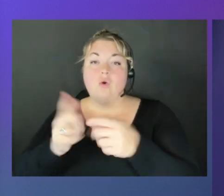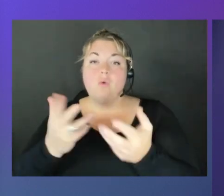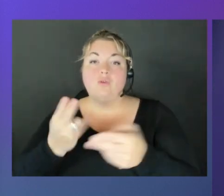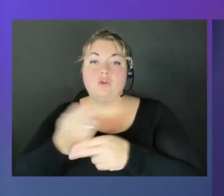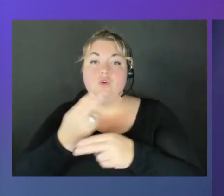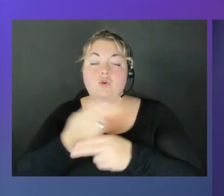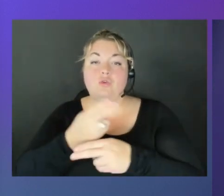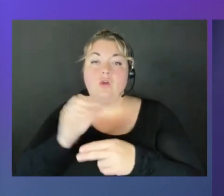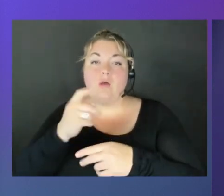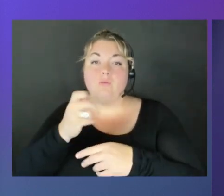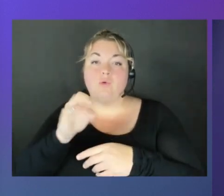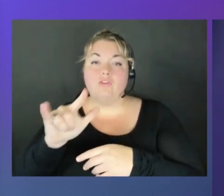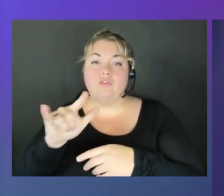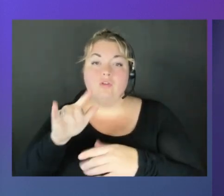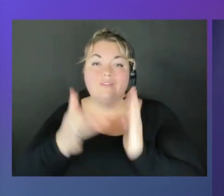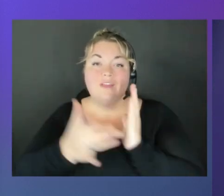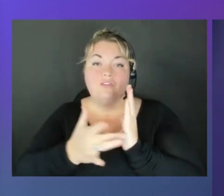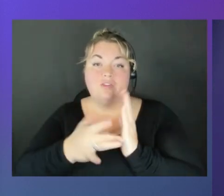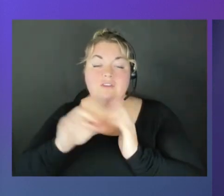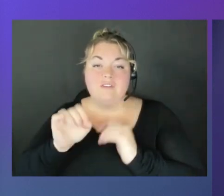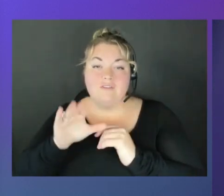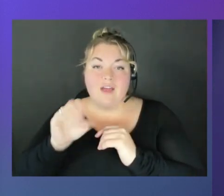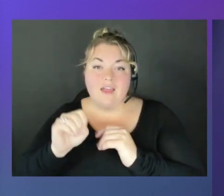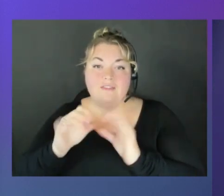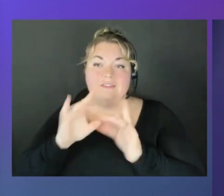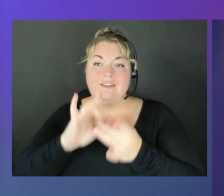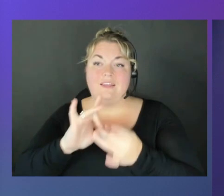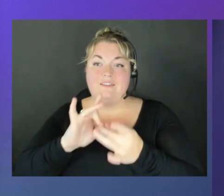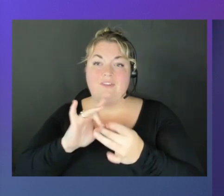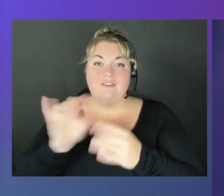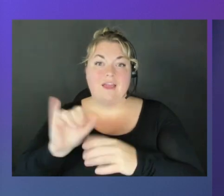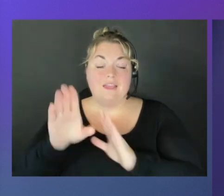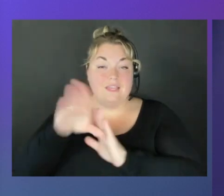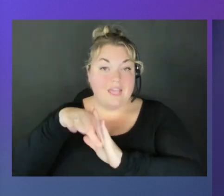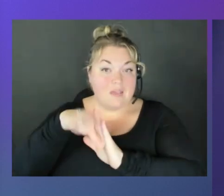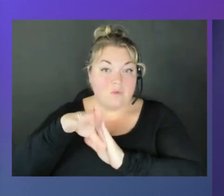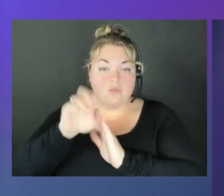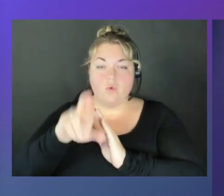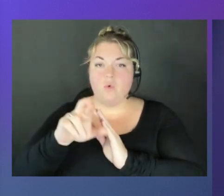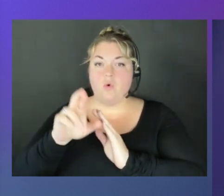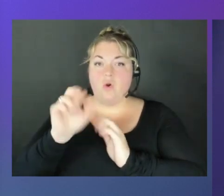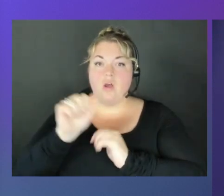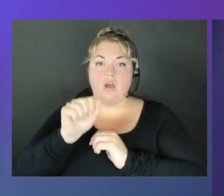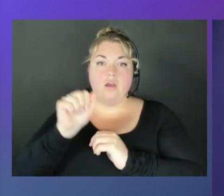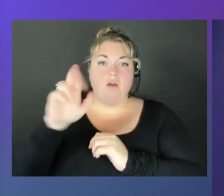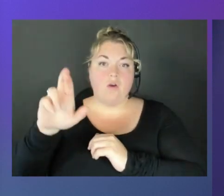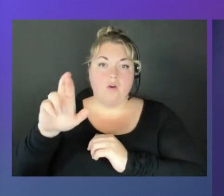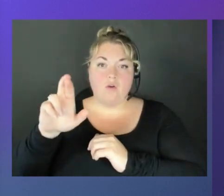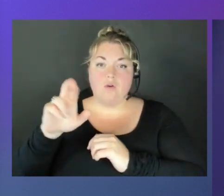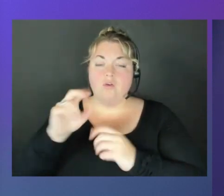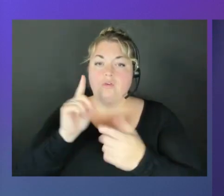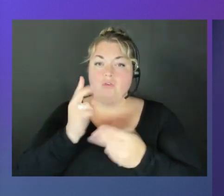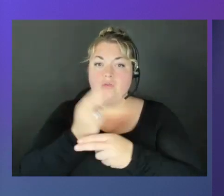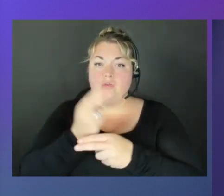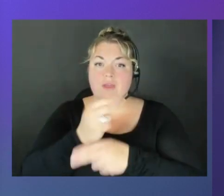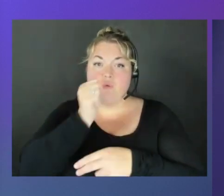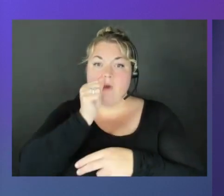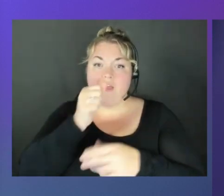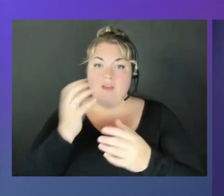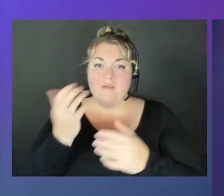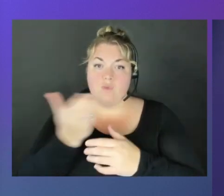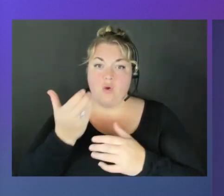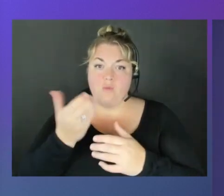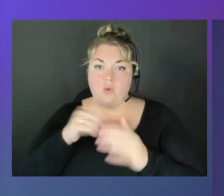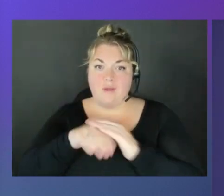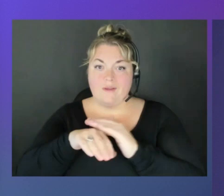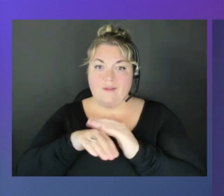operational technology devices connectivity like cameras or autonomous robots using private mobile networks. Well, that's important because